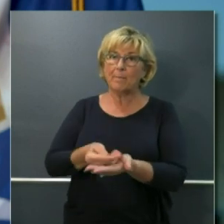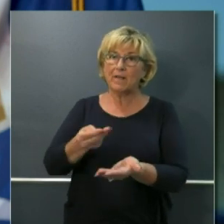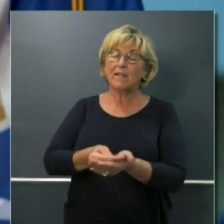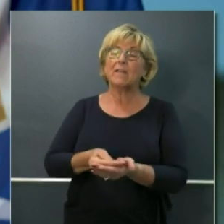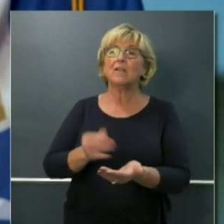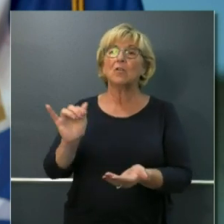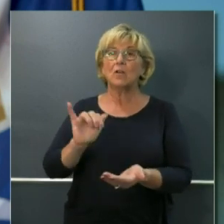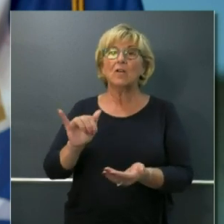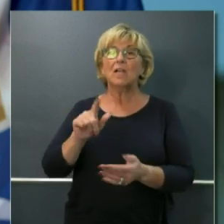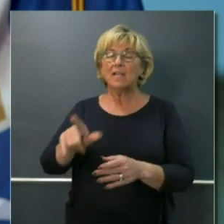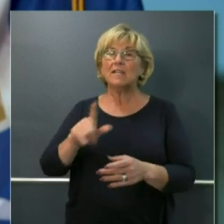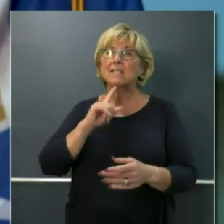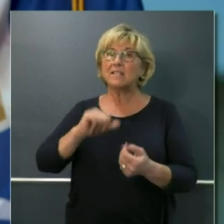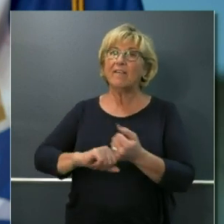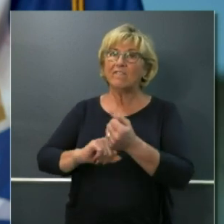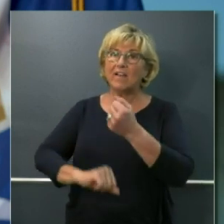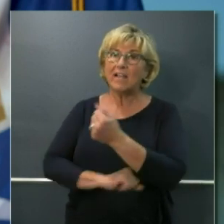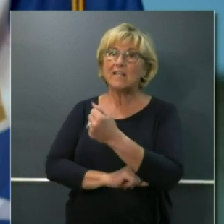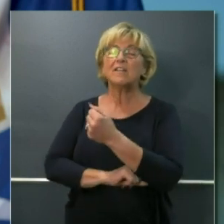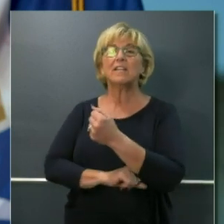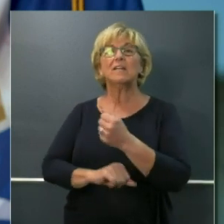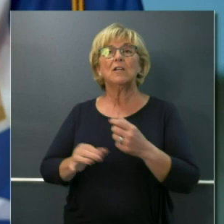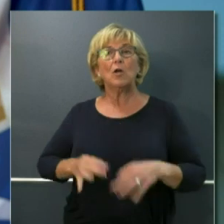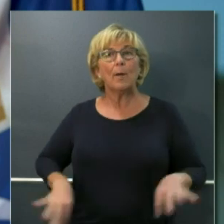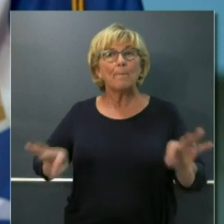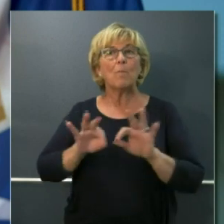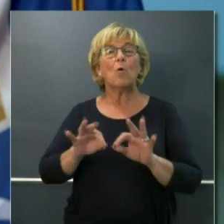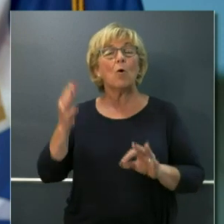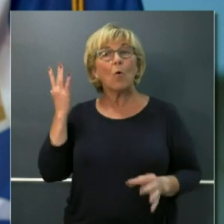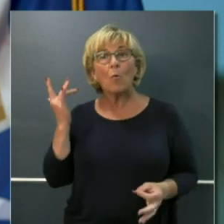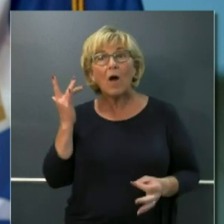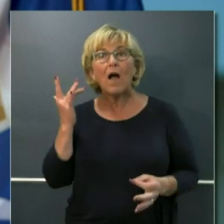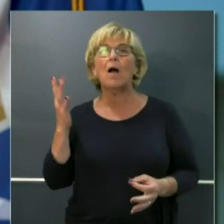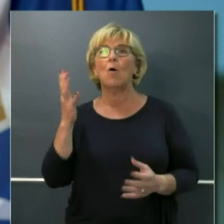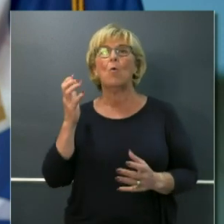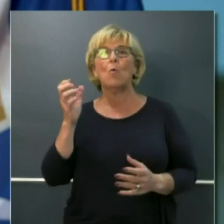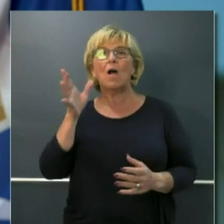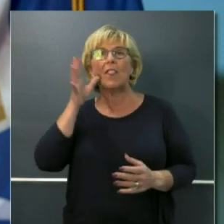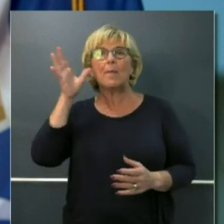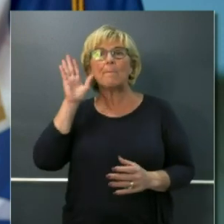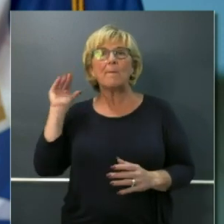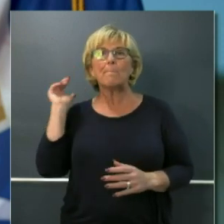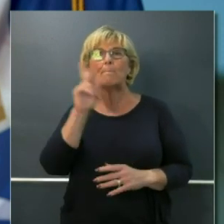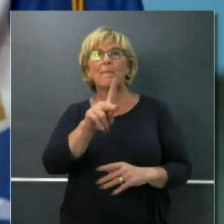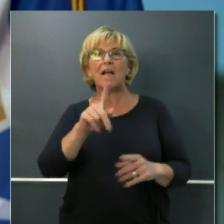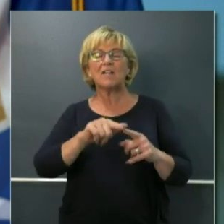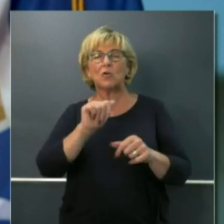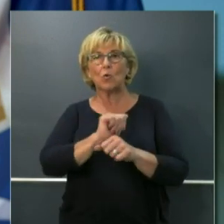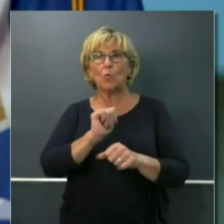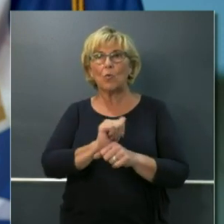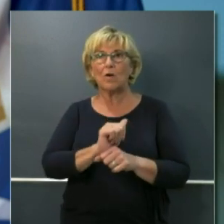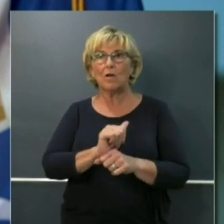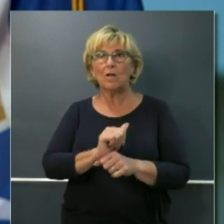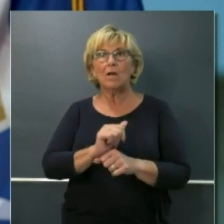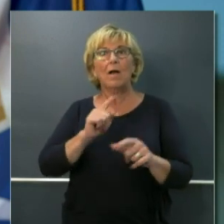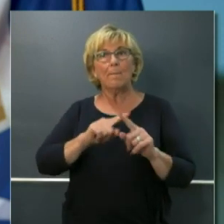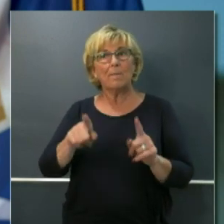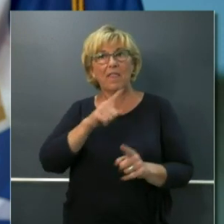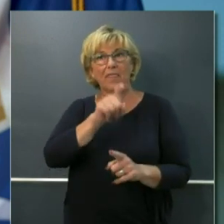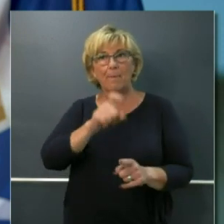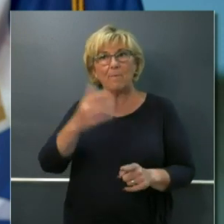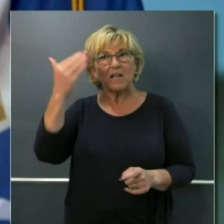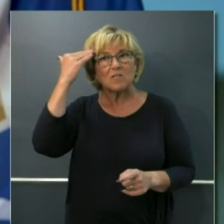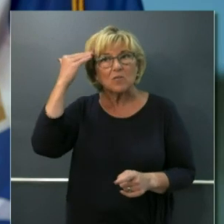foundational to getting people back to work. If they cannot get the kind of quality child care that they